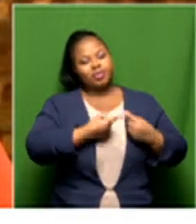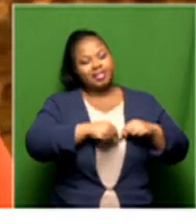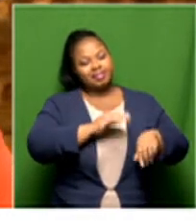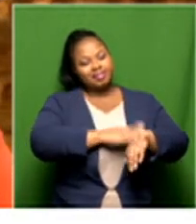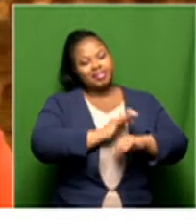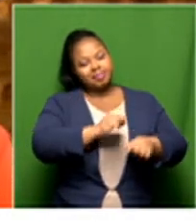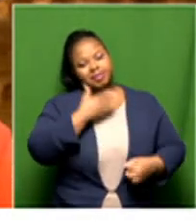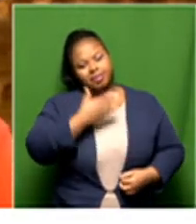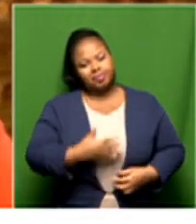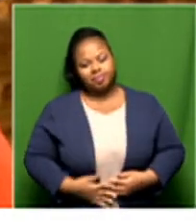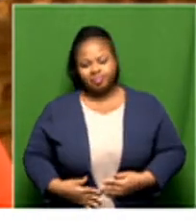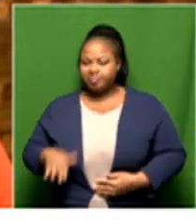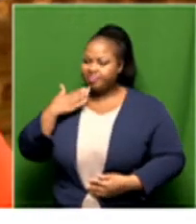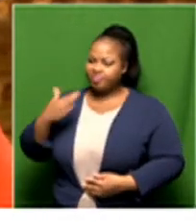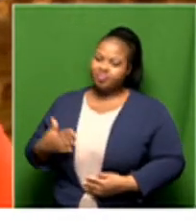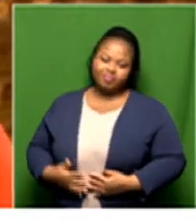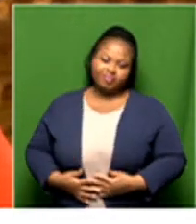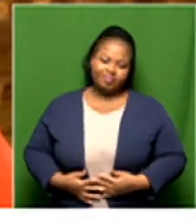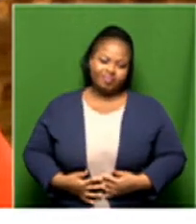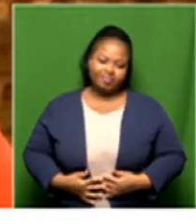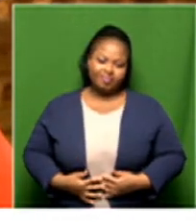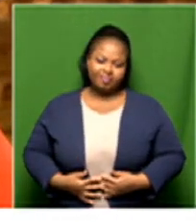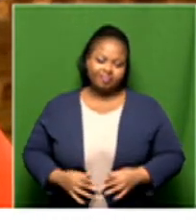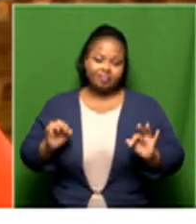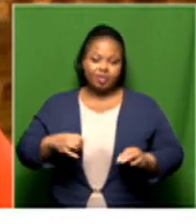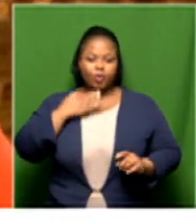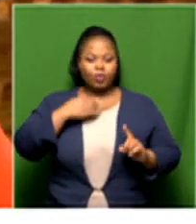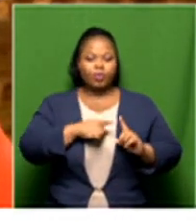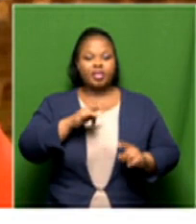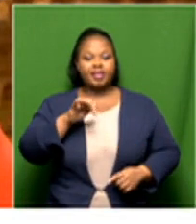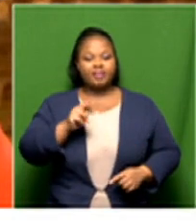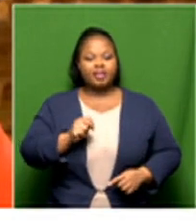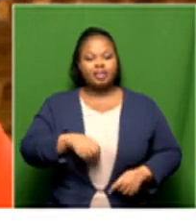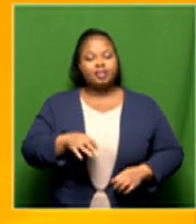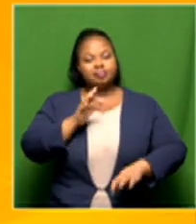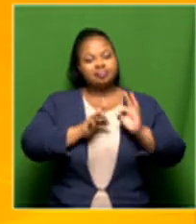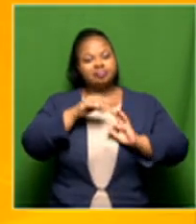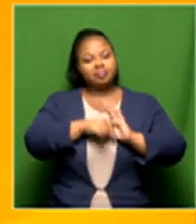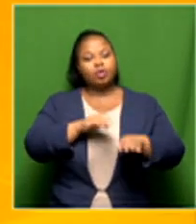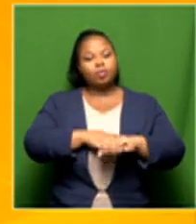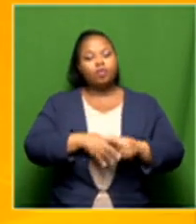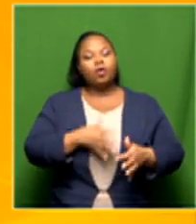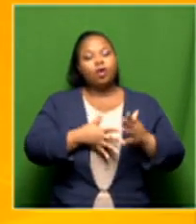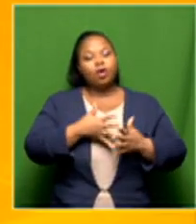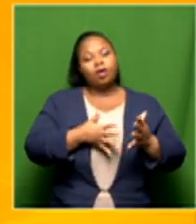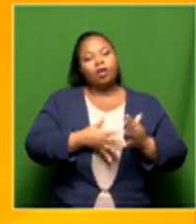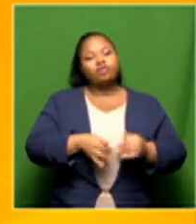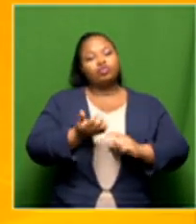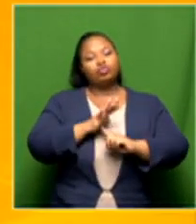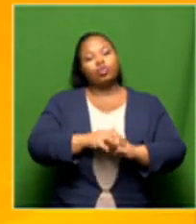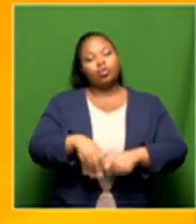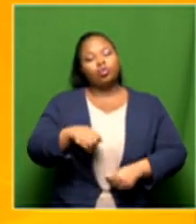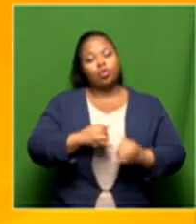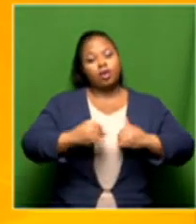much for your time. Thank you so much, you're fine. All right, that is Kevin Fraser talking to us about his comedy show to take place on the 4th of July online.